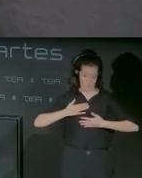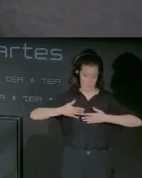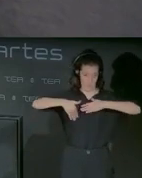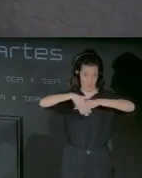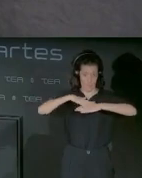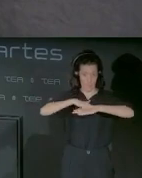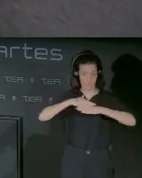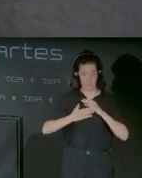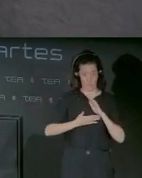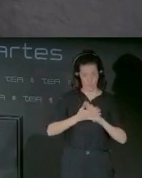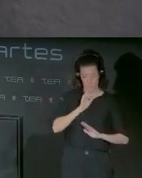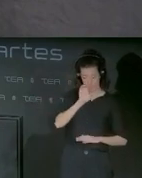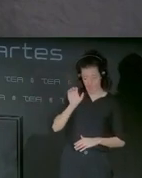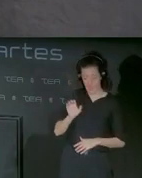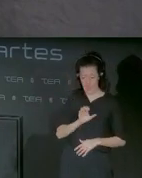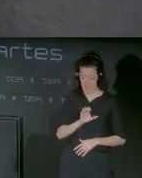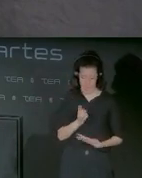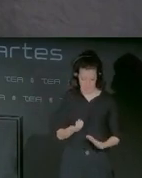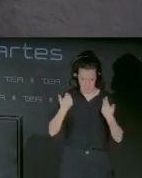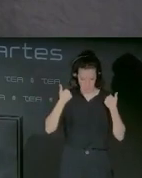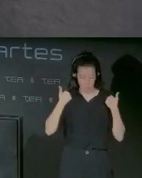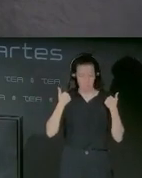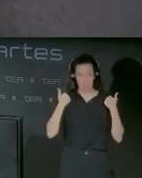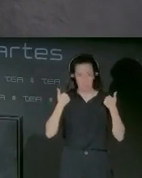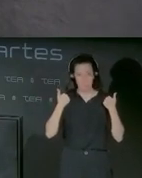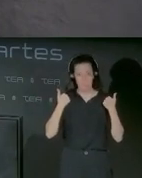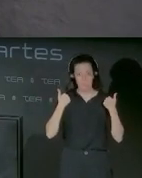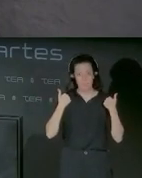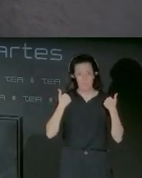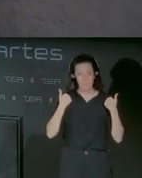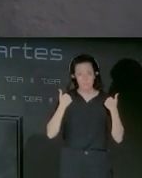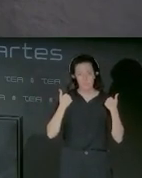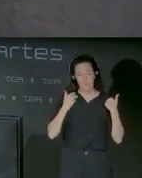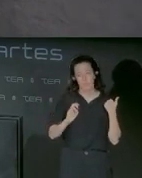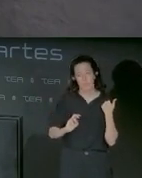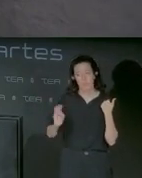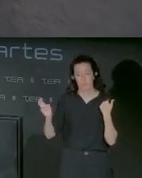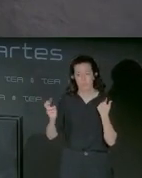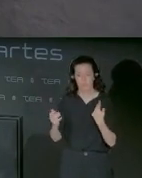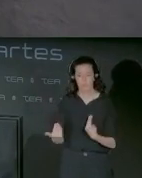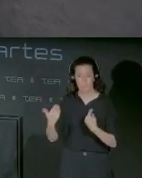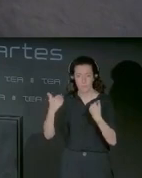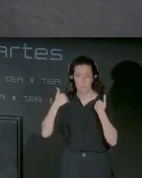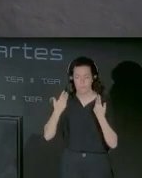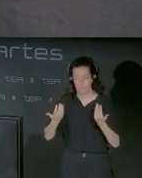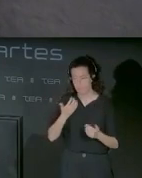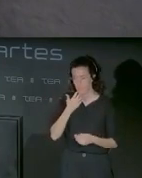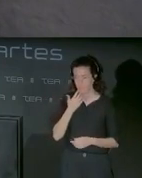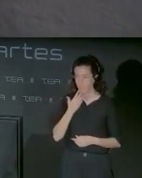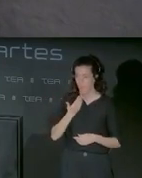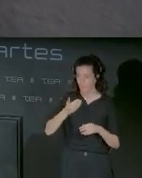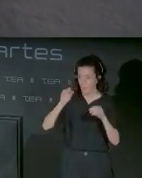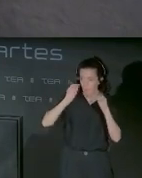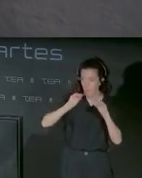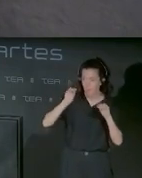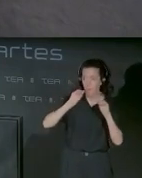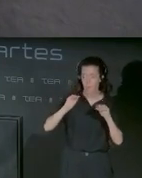who's responsible. If you're talking about education, it's someone else. If you're talking about the protection of youth, it's someone